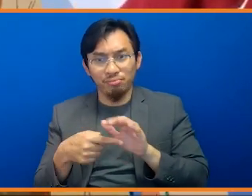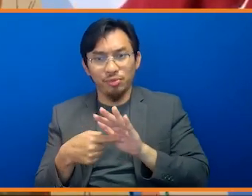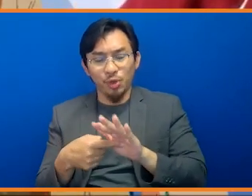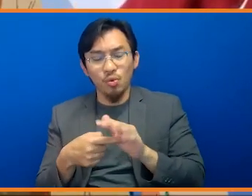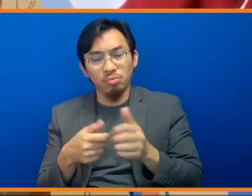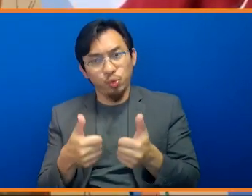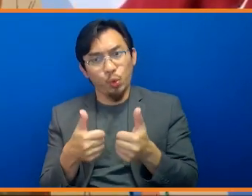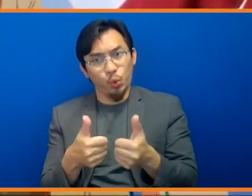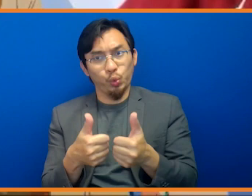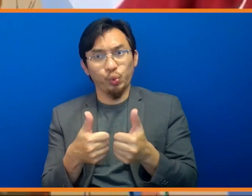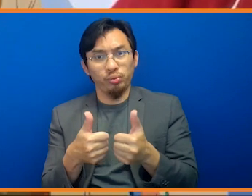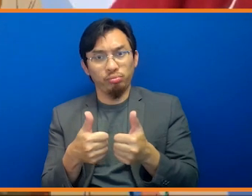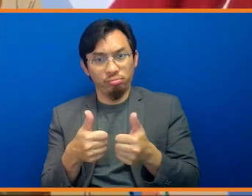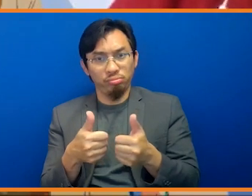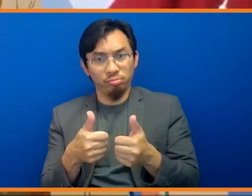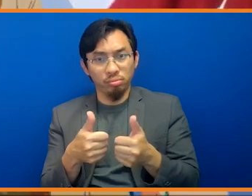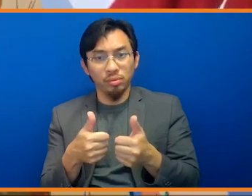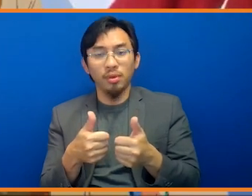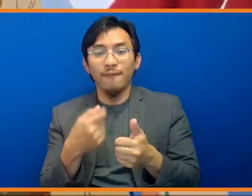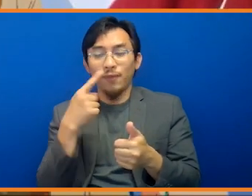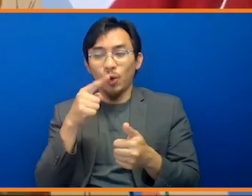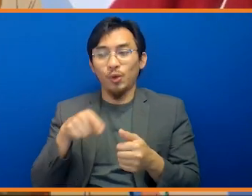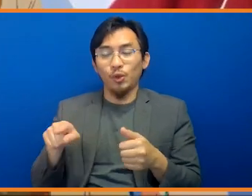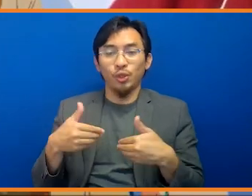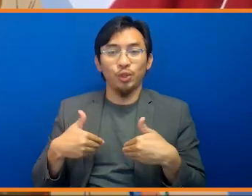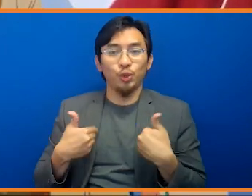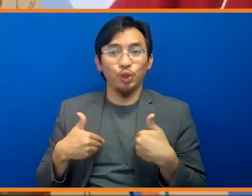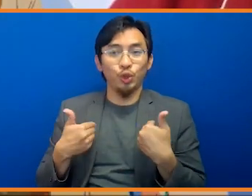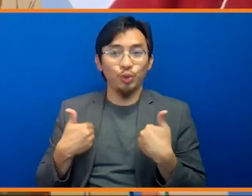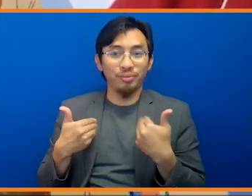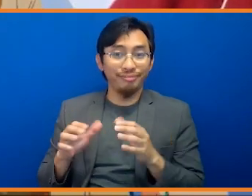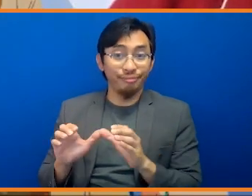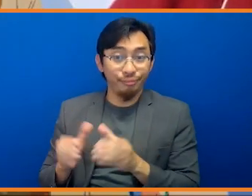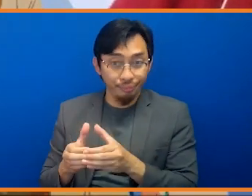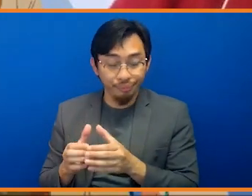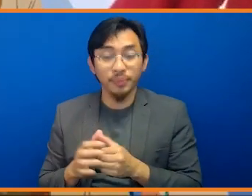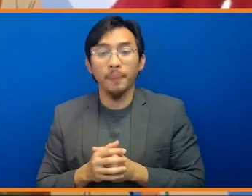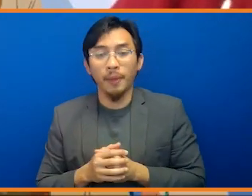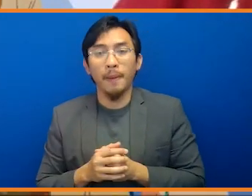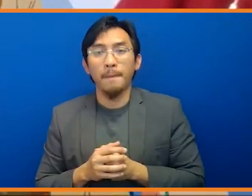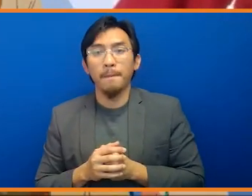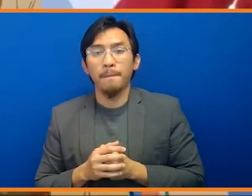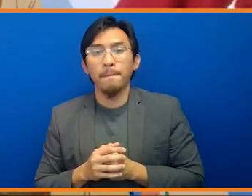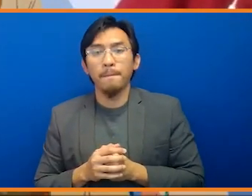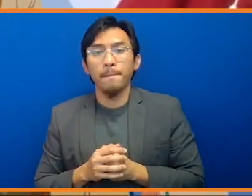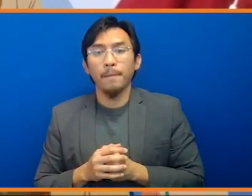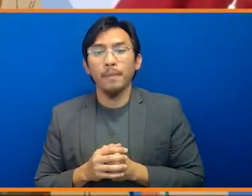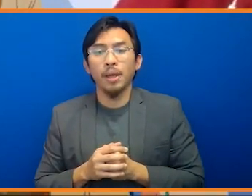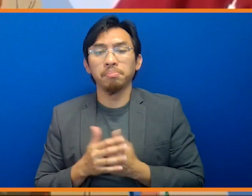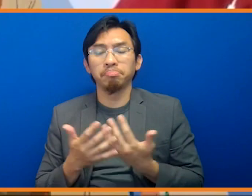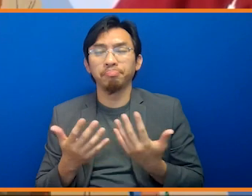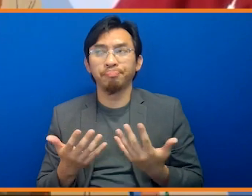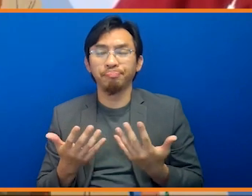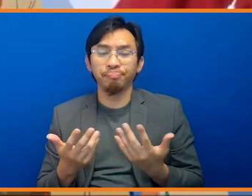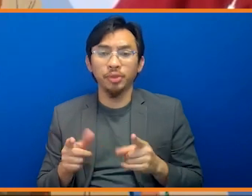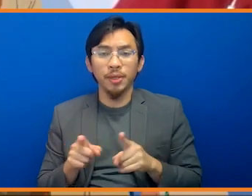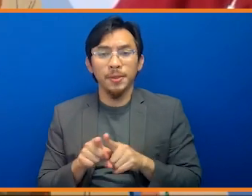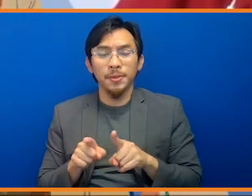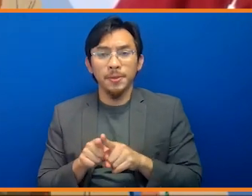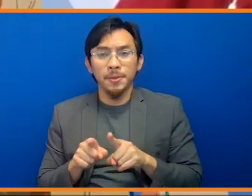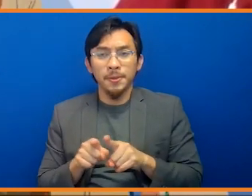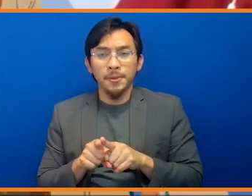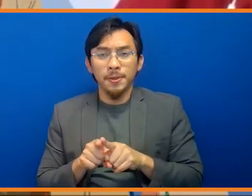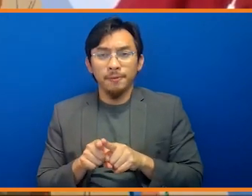effective for us, for younger generations, such as